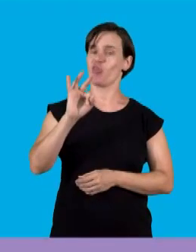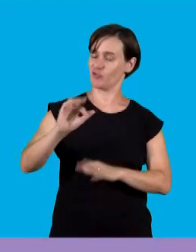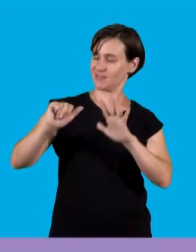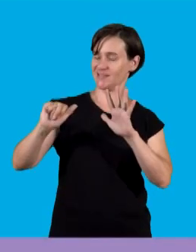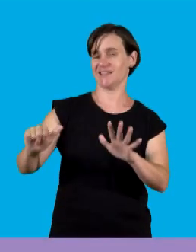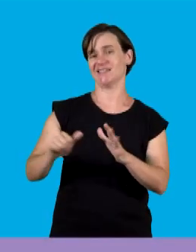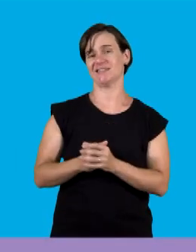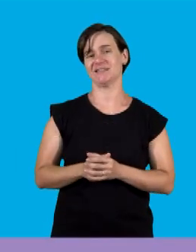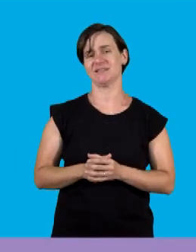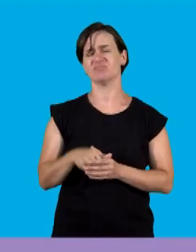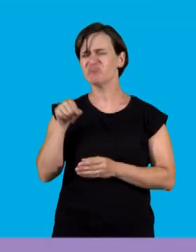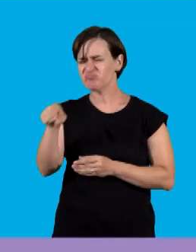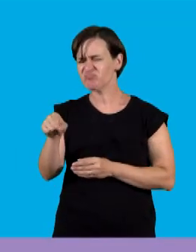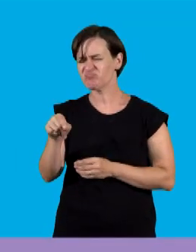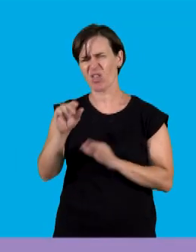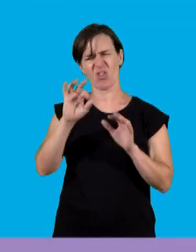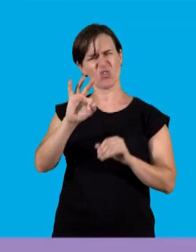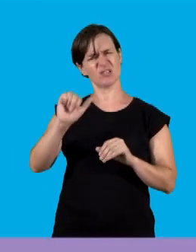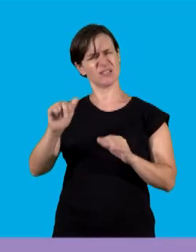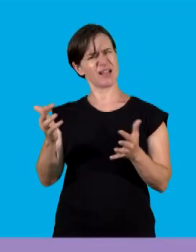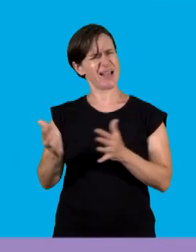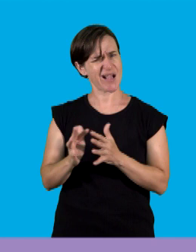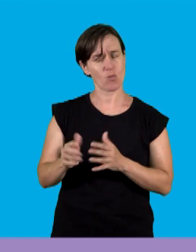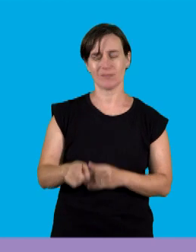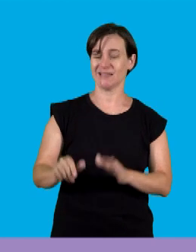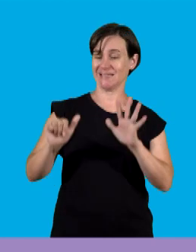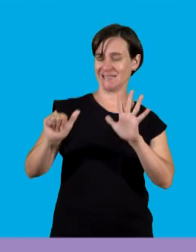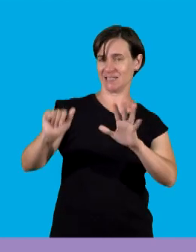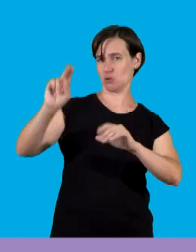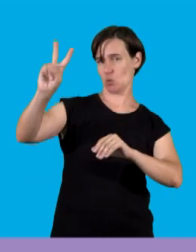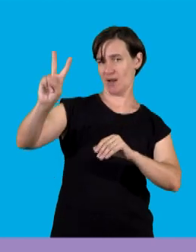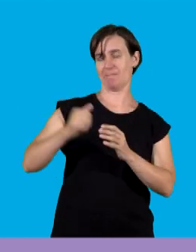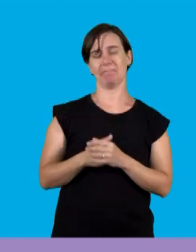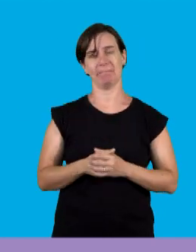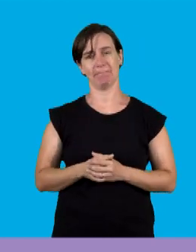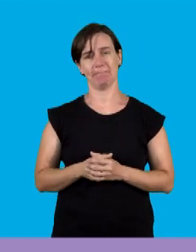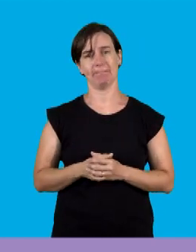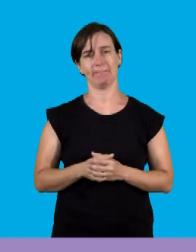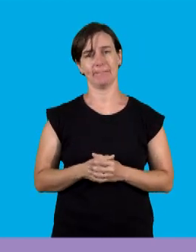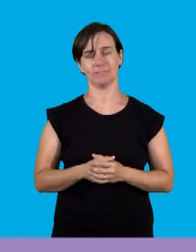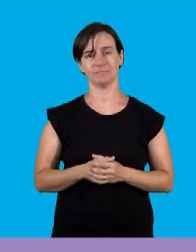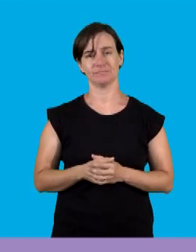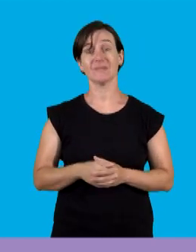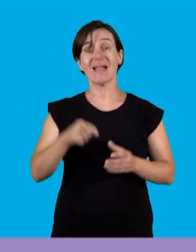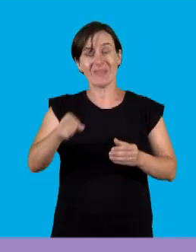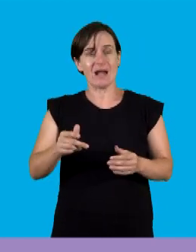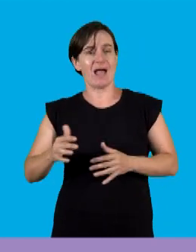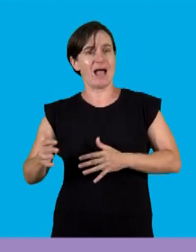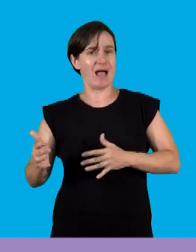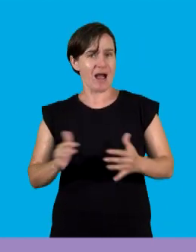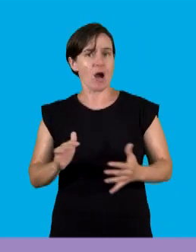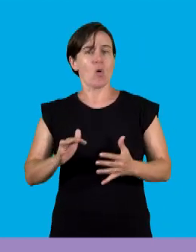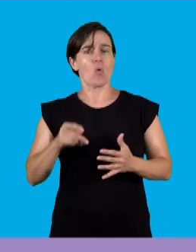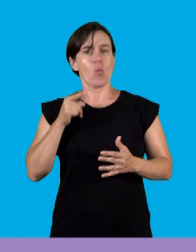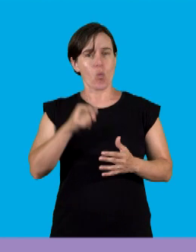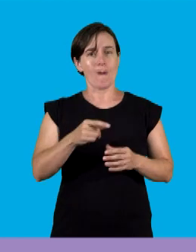be 36, and that 36 of course comes from that 6 squared. So that is